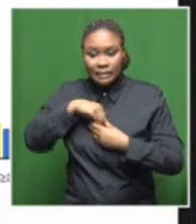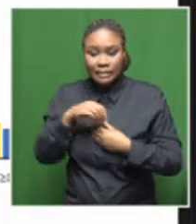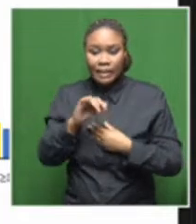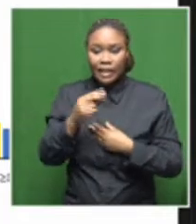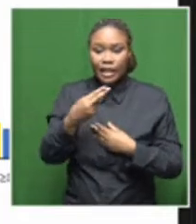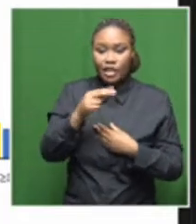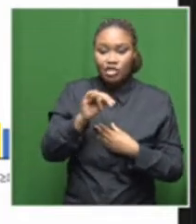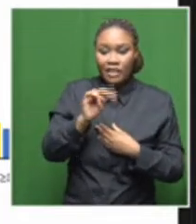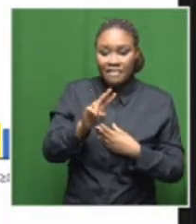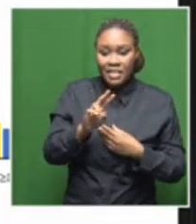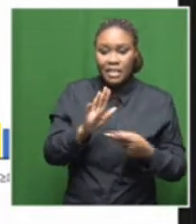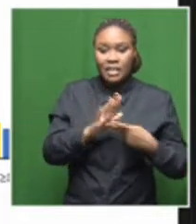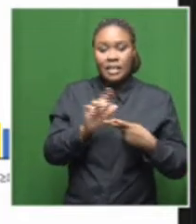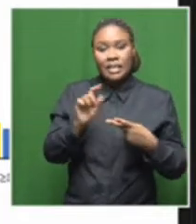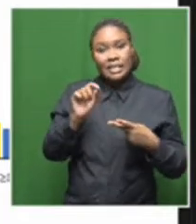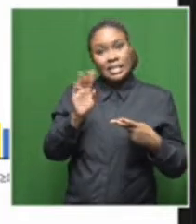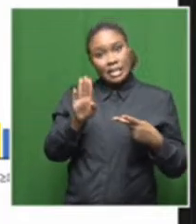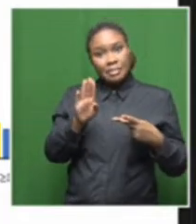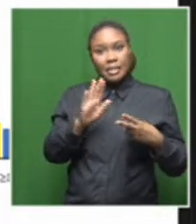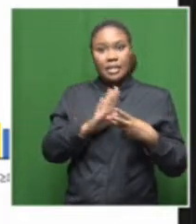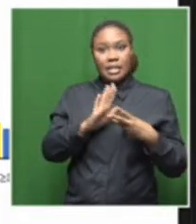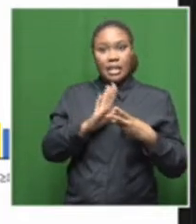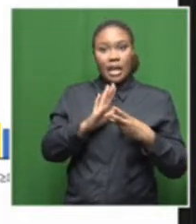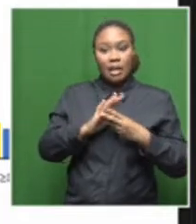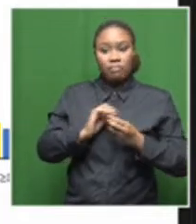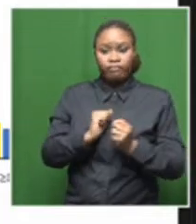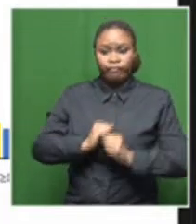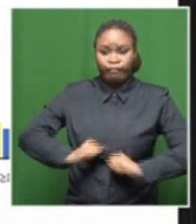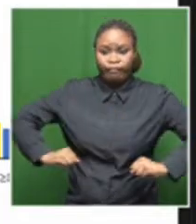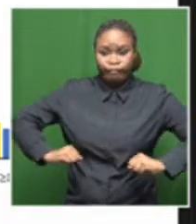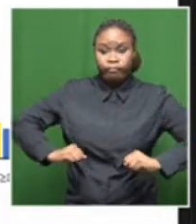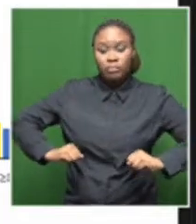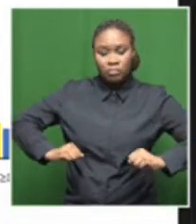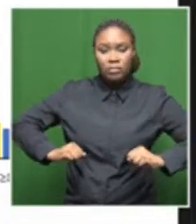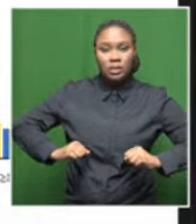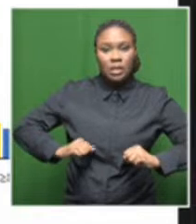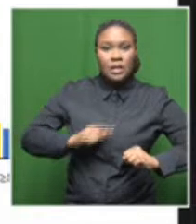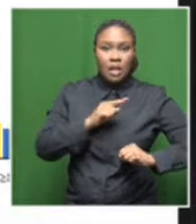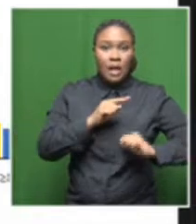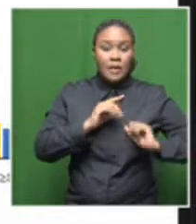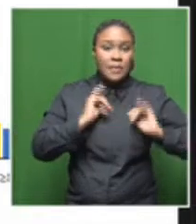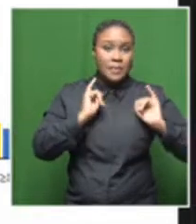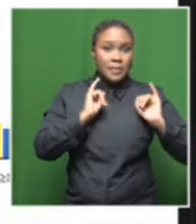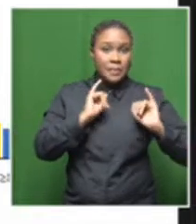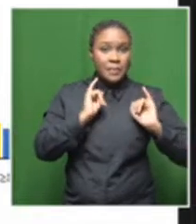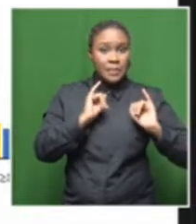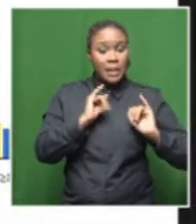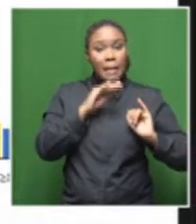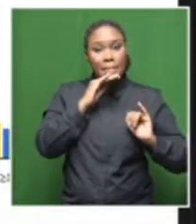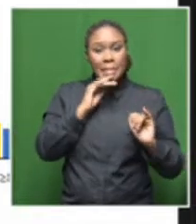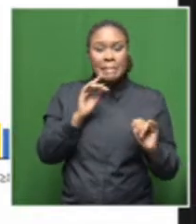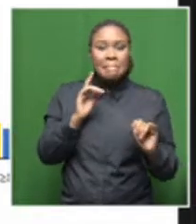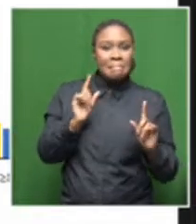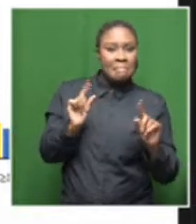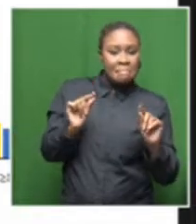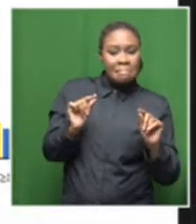obesity compared to hypertension and diabetes. So there's a complex sort of interplay